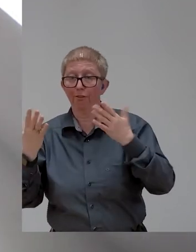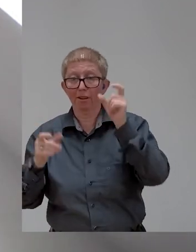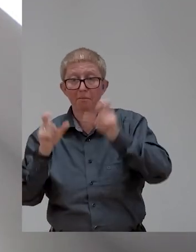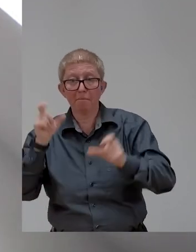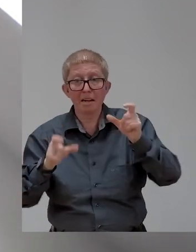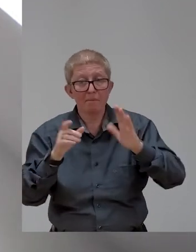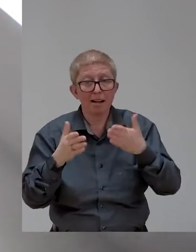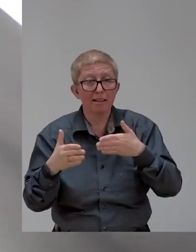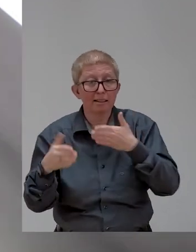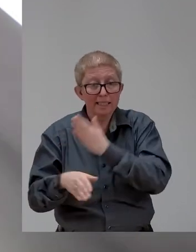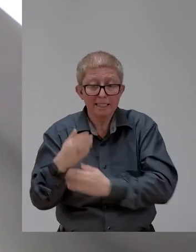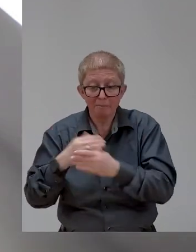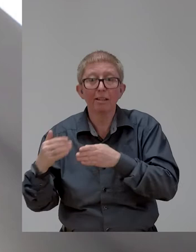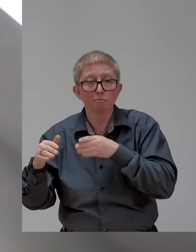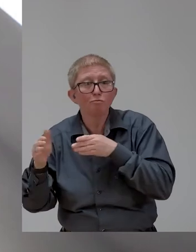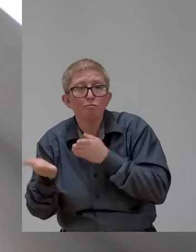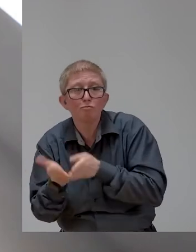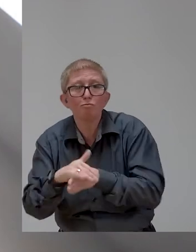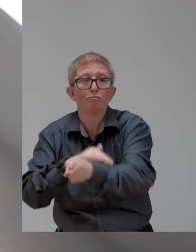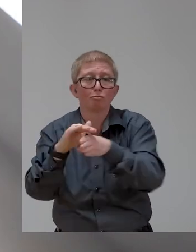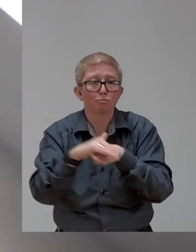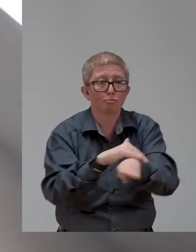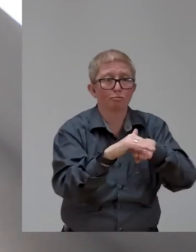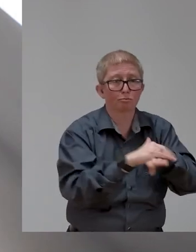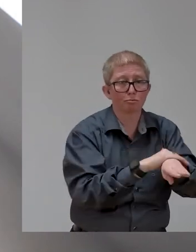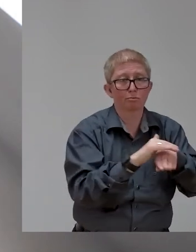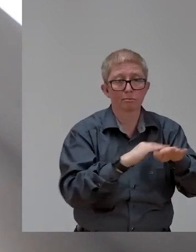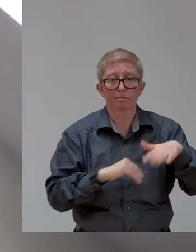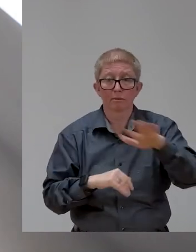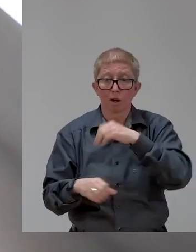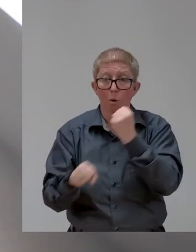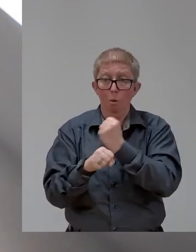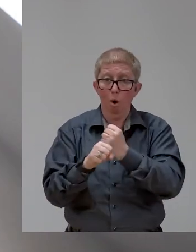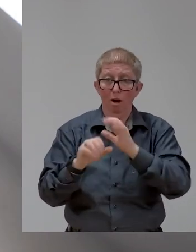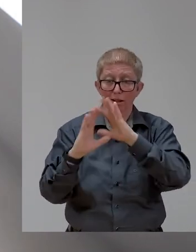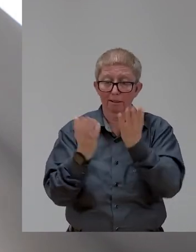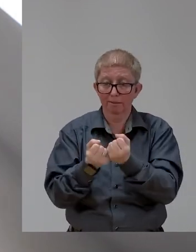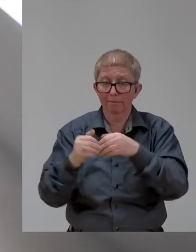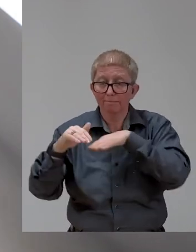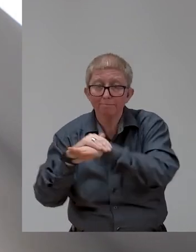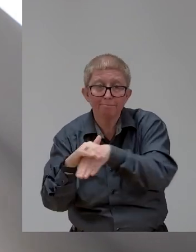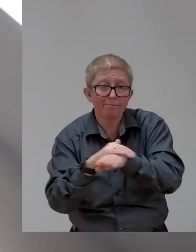they mainstream a disability inclusive approach in their work. We'll